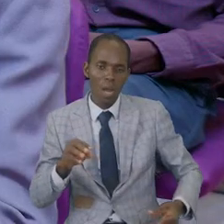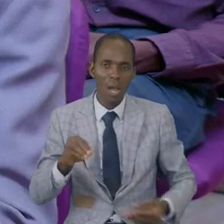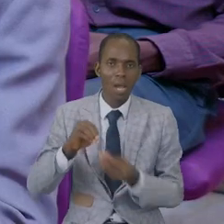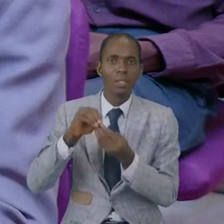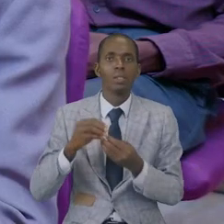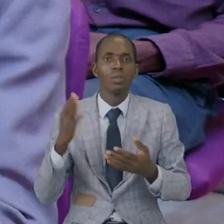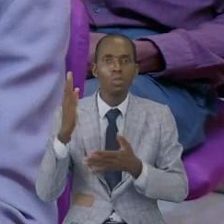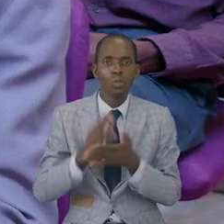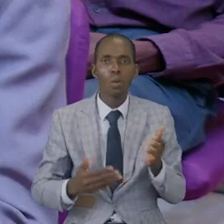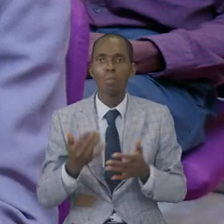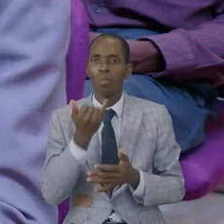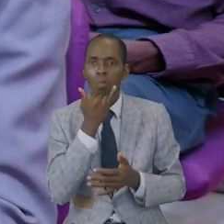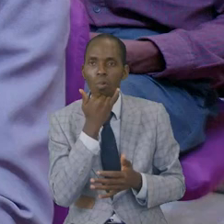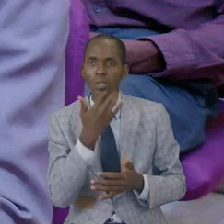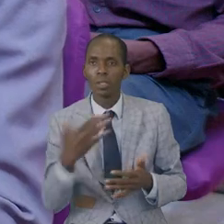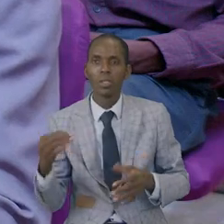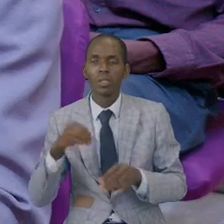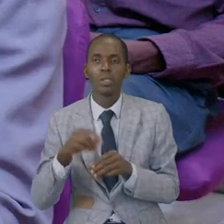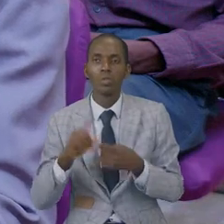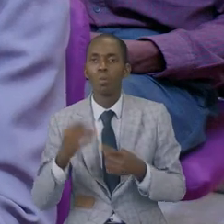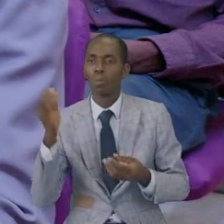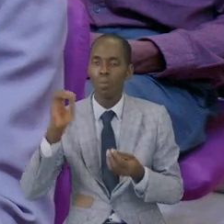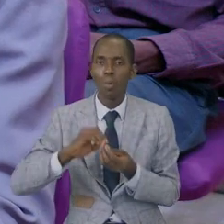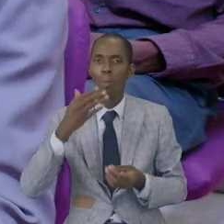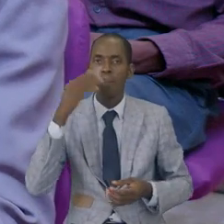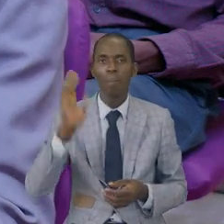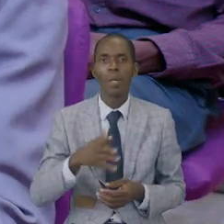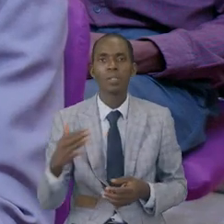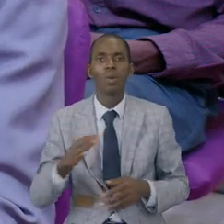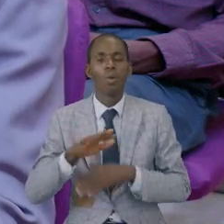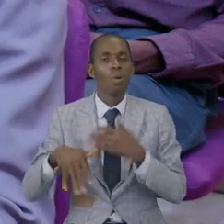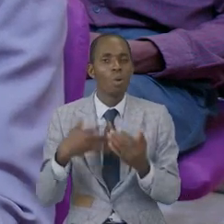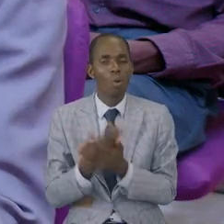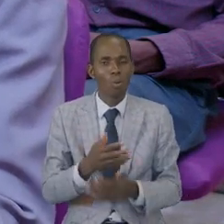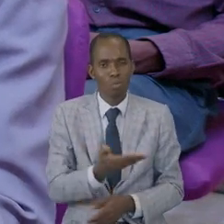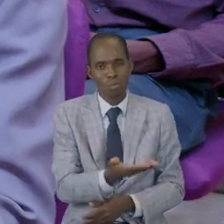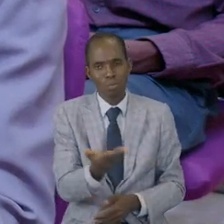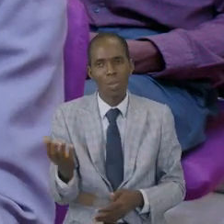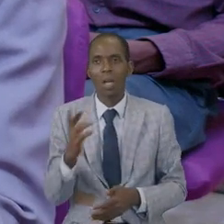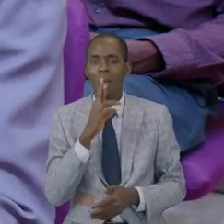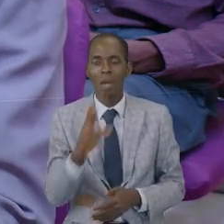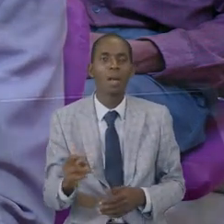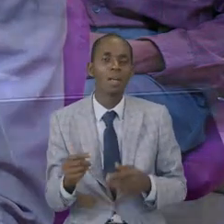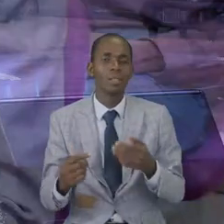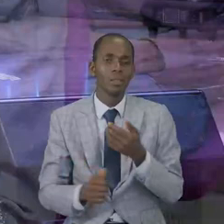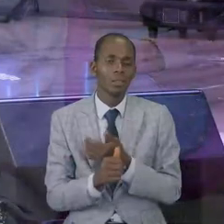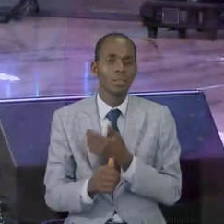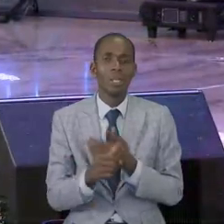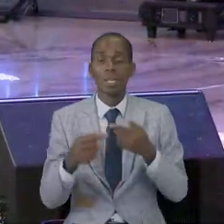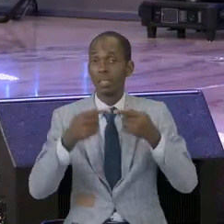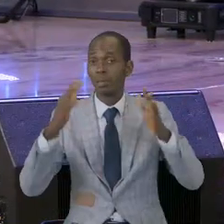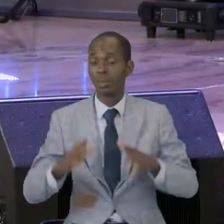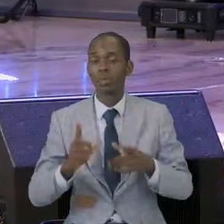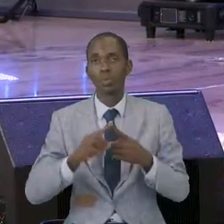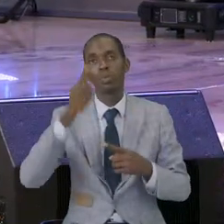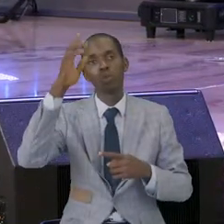fuel into what is burning already. All these are abominations to the Lord. And then in verse 19, look at